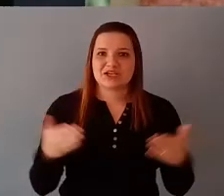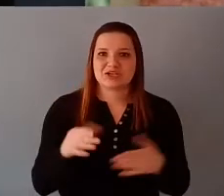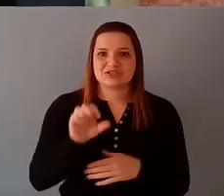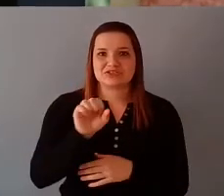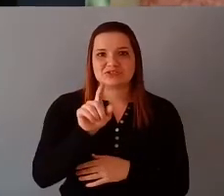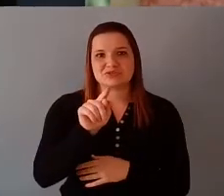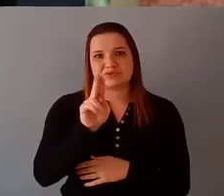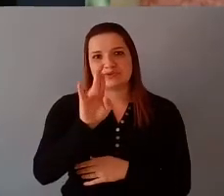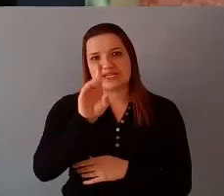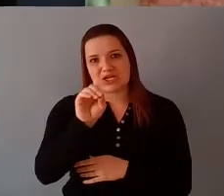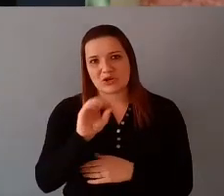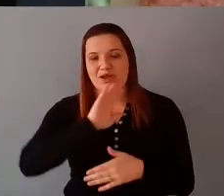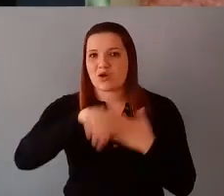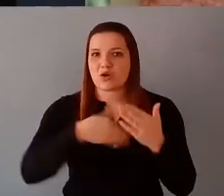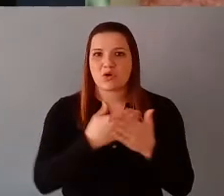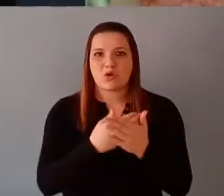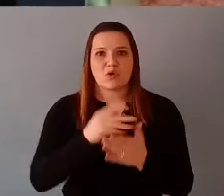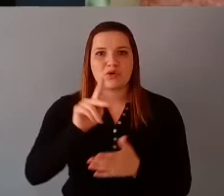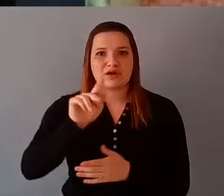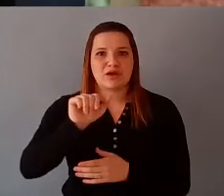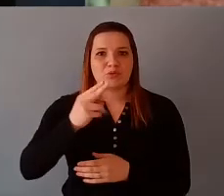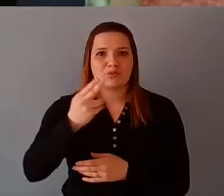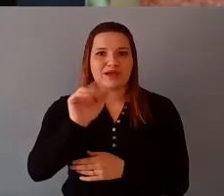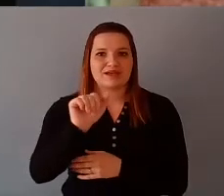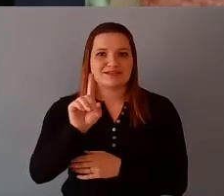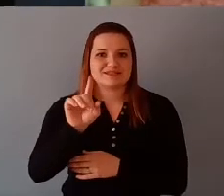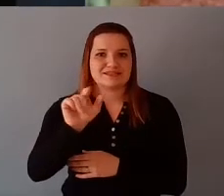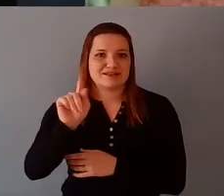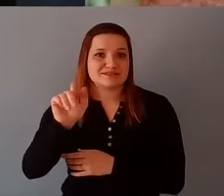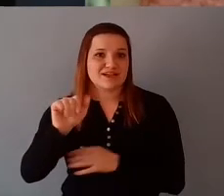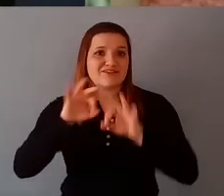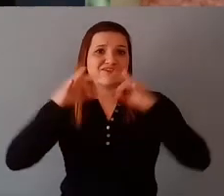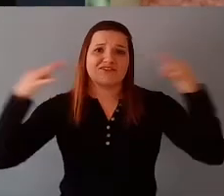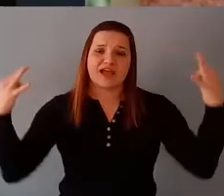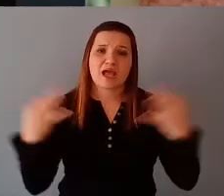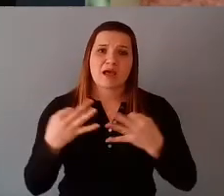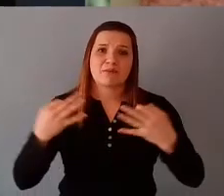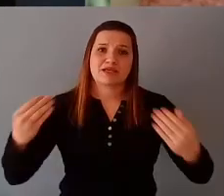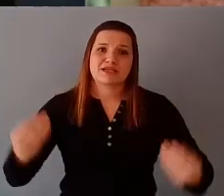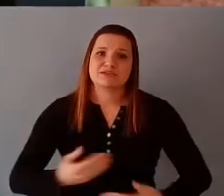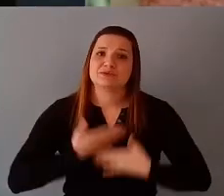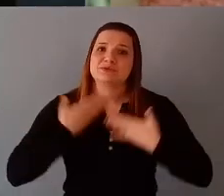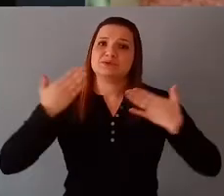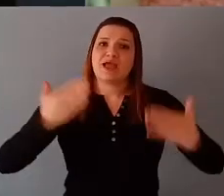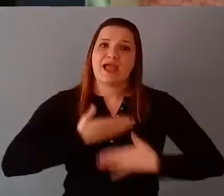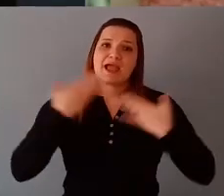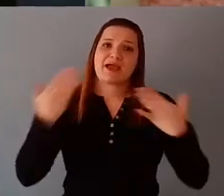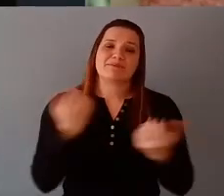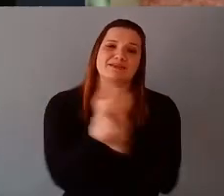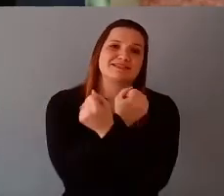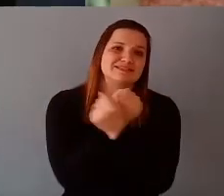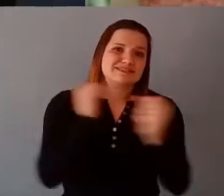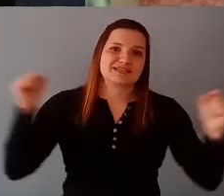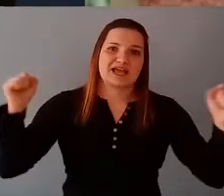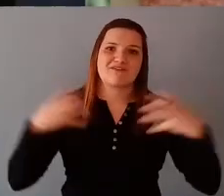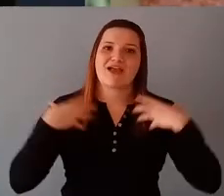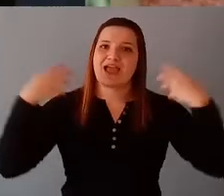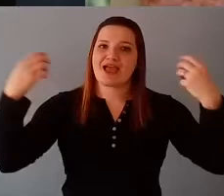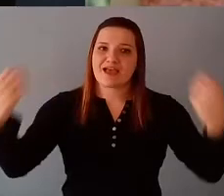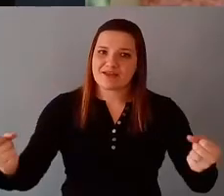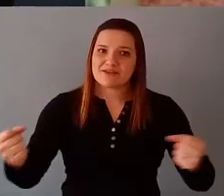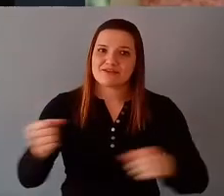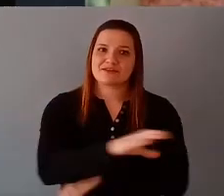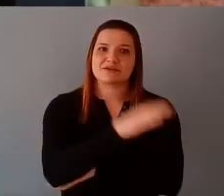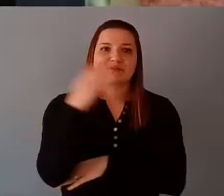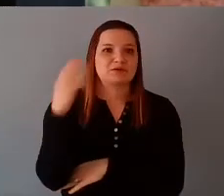and our entire Cahuilla Delta family, I do want to wish all of you a very happy, safe, healthy holiday. I know